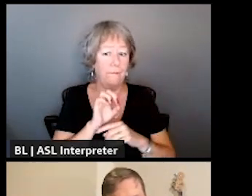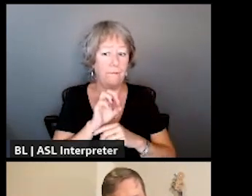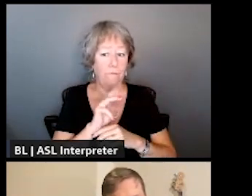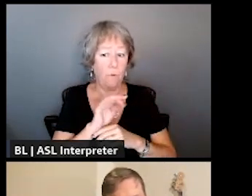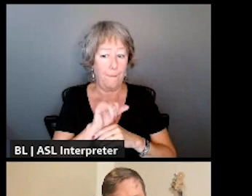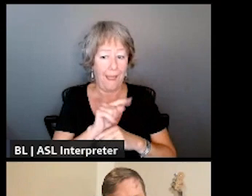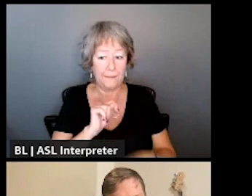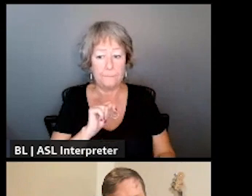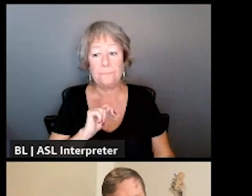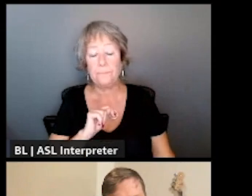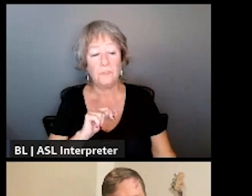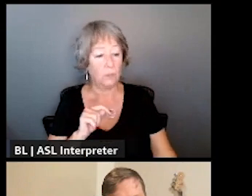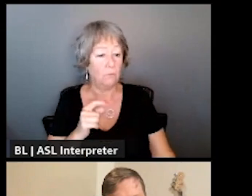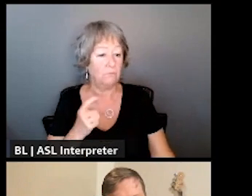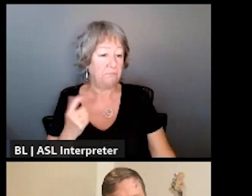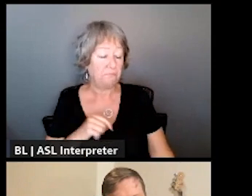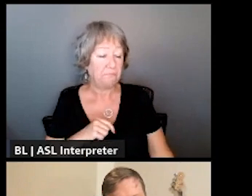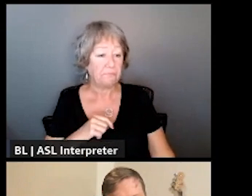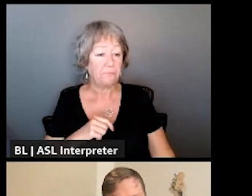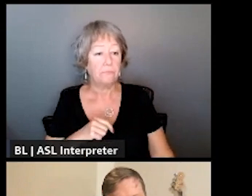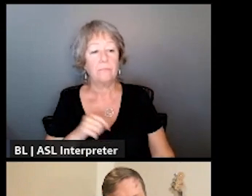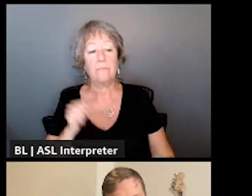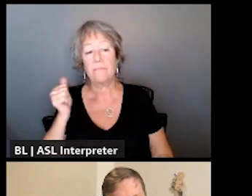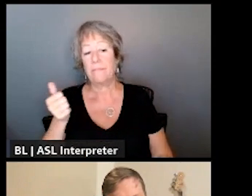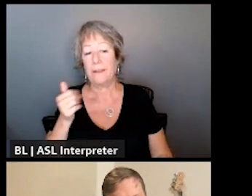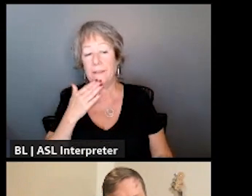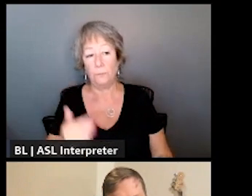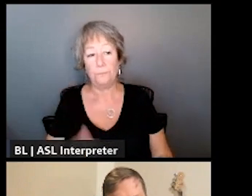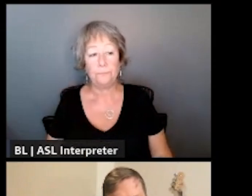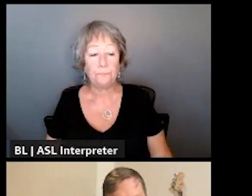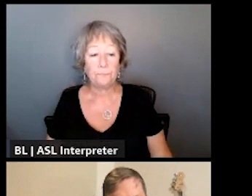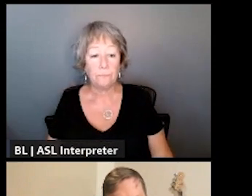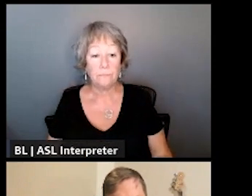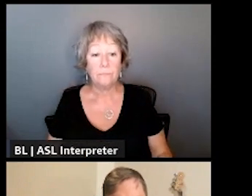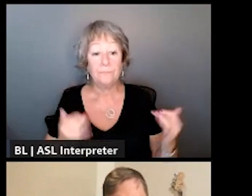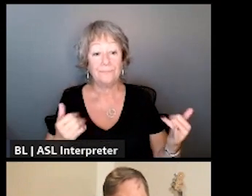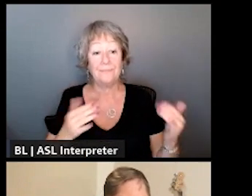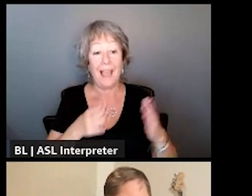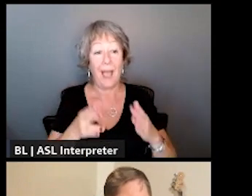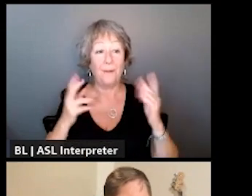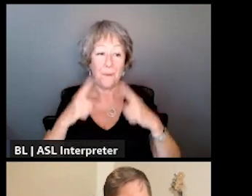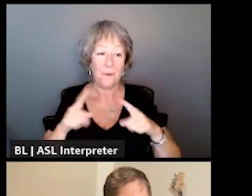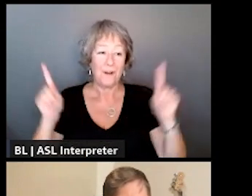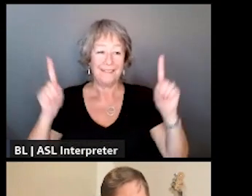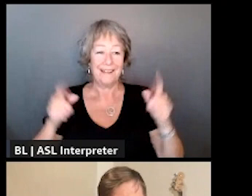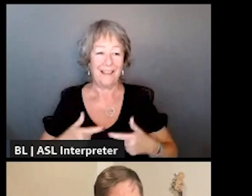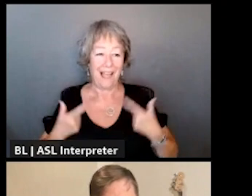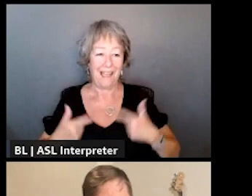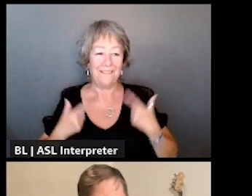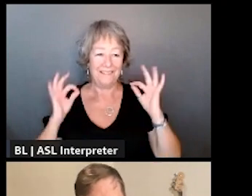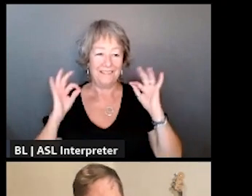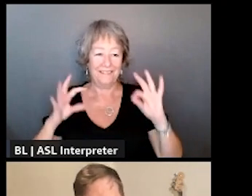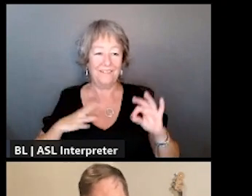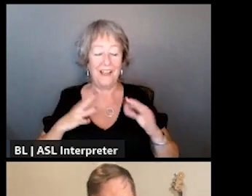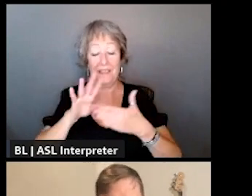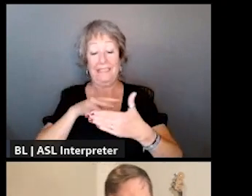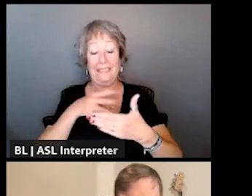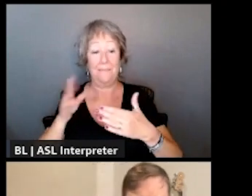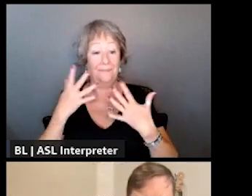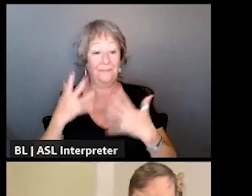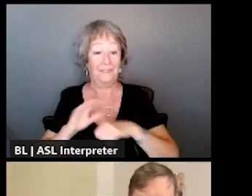for all of the sources too. Yeah. And yes, it works live. Good. So I have my table created. You'll